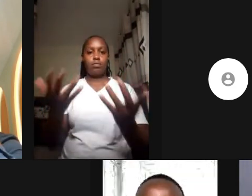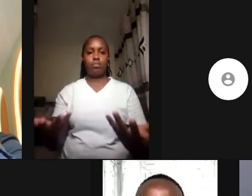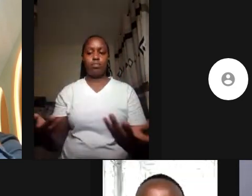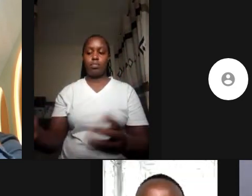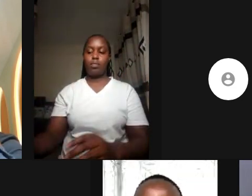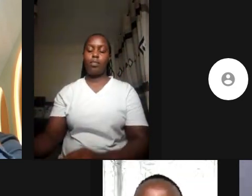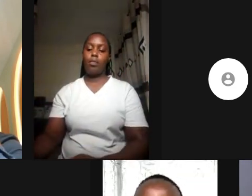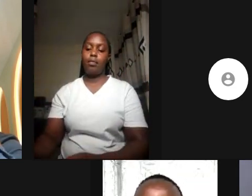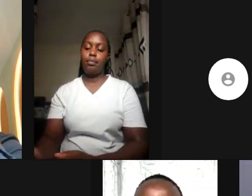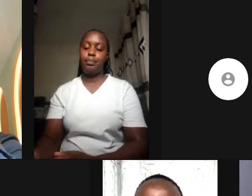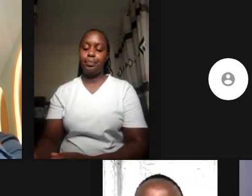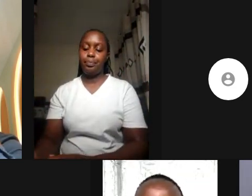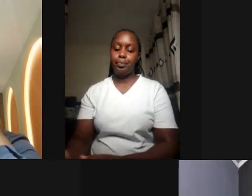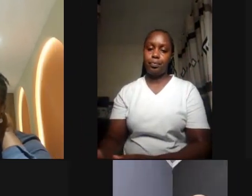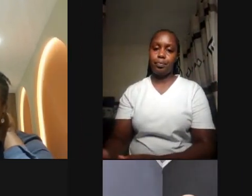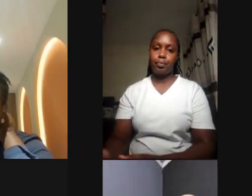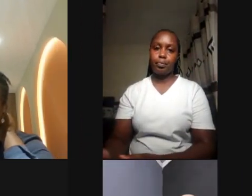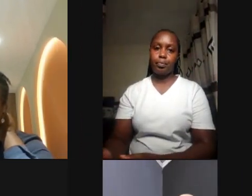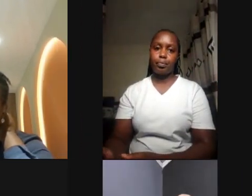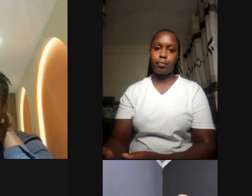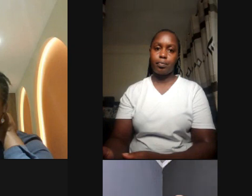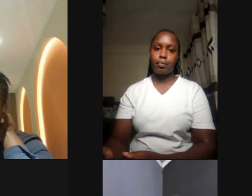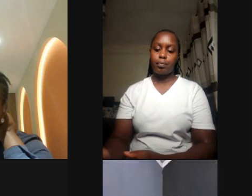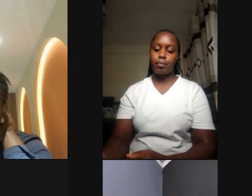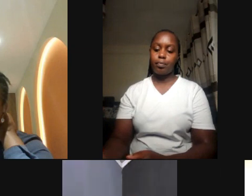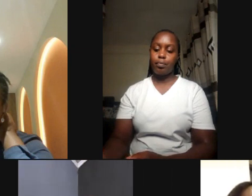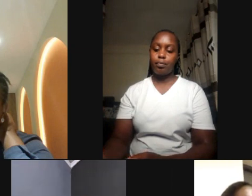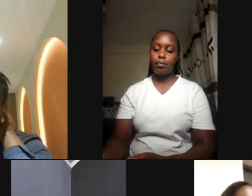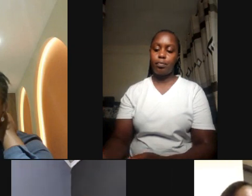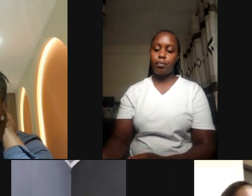Thank you very much for the question. And